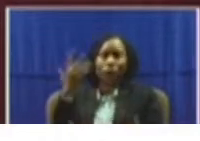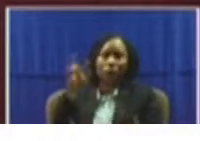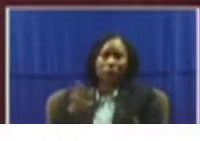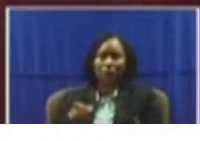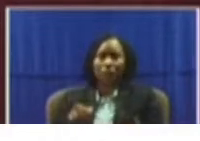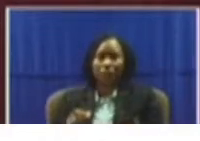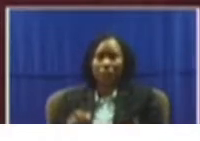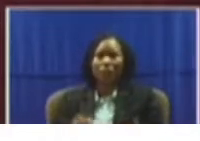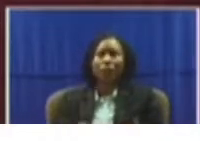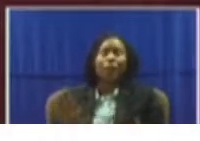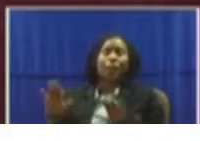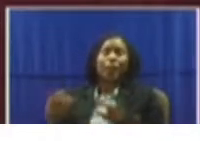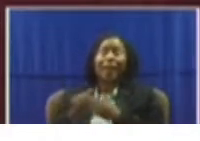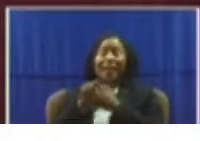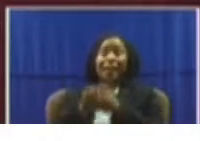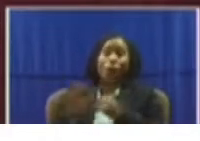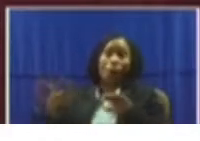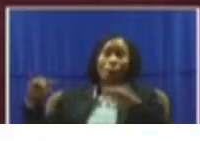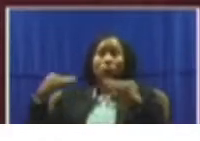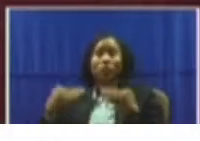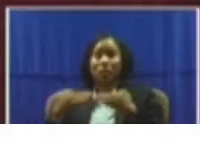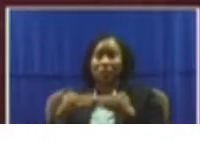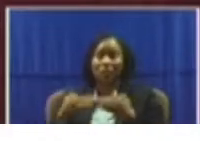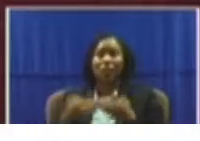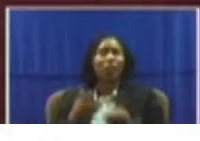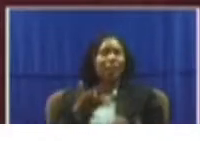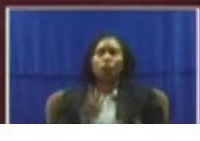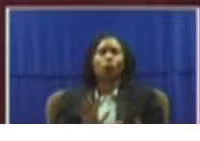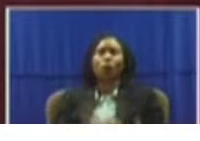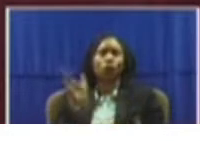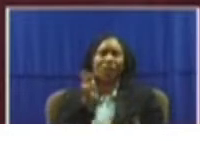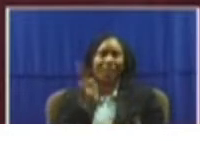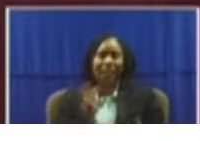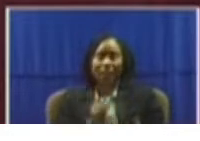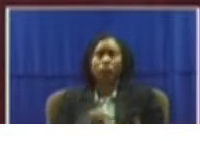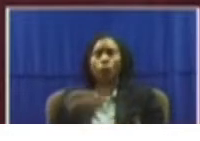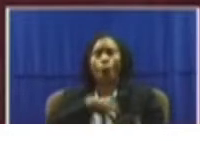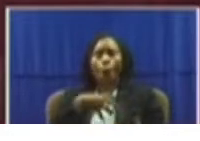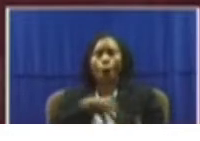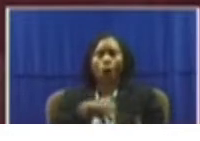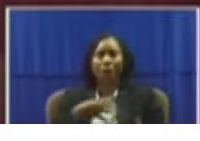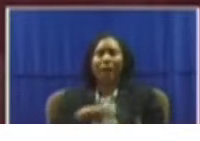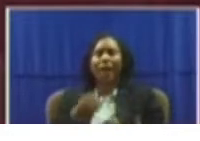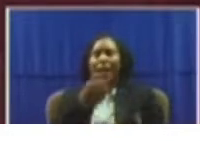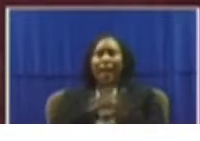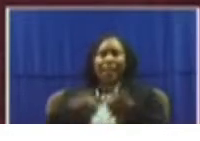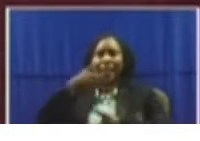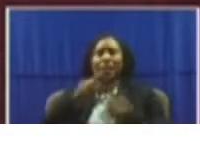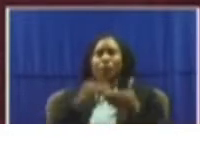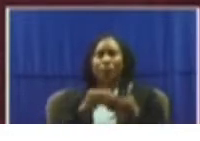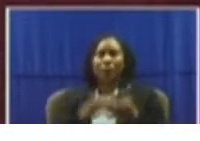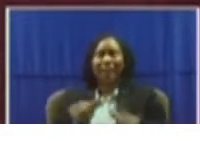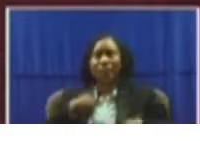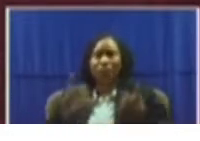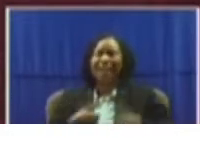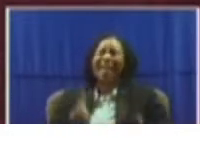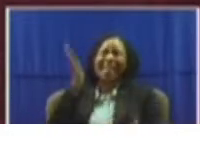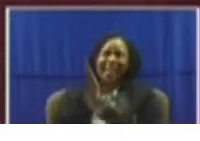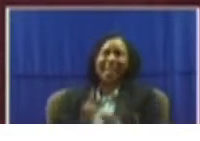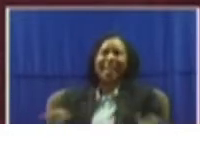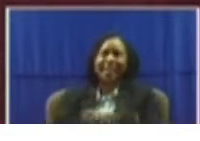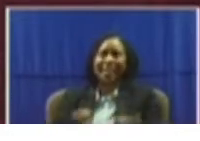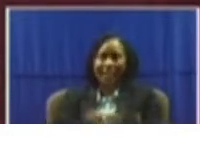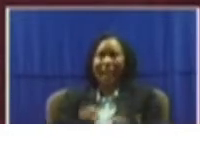the leader of the opposition really doesn't like to hear that his own executive members are enjoying exactly the same luxuries